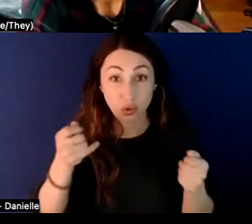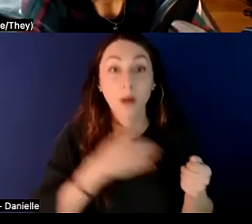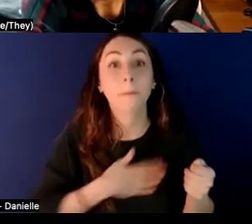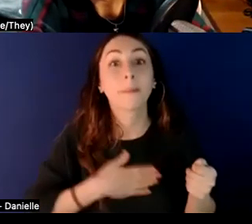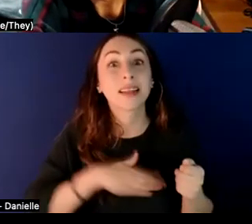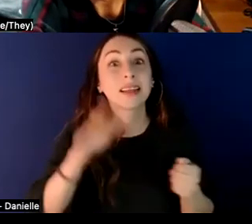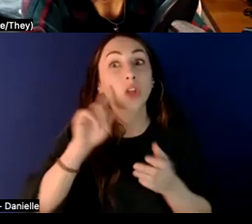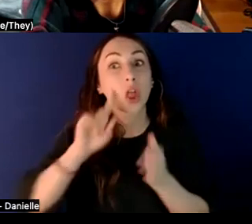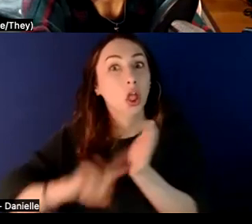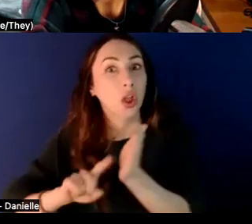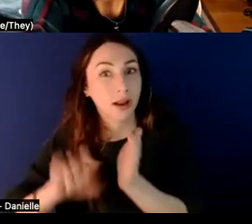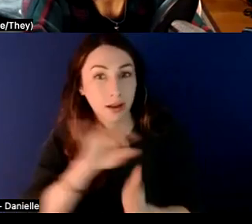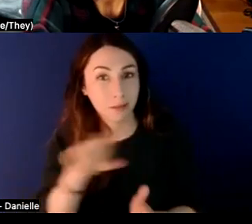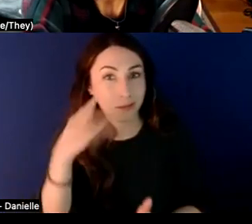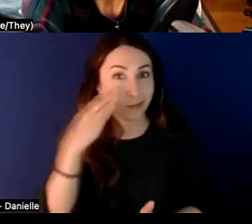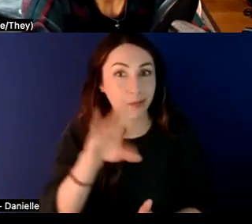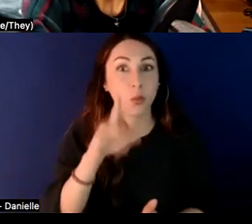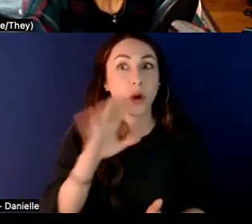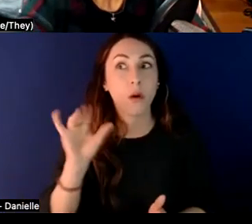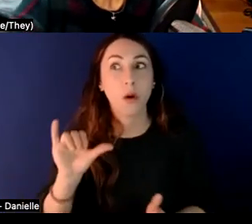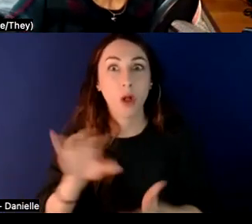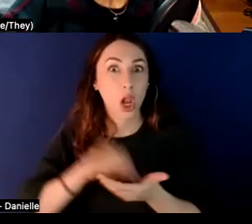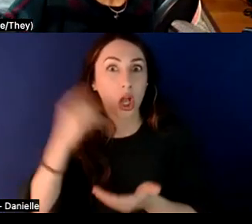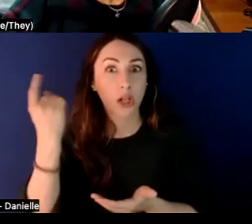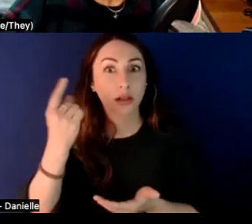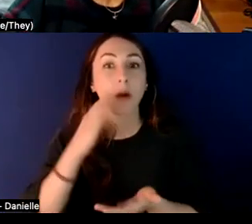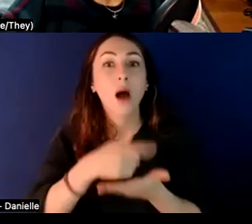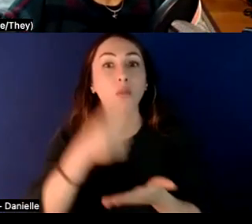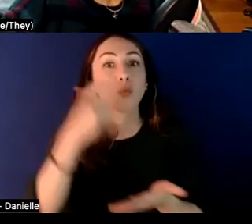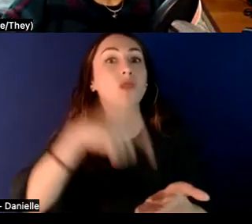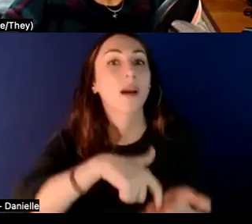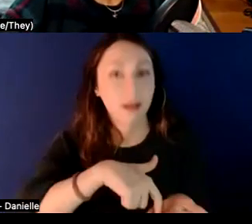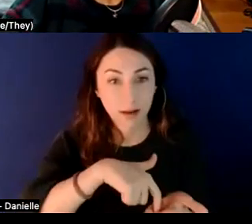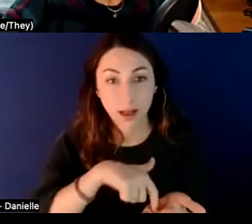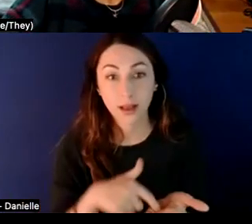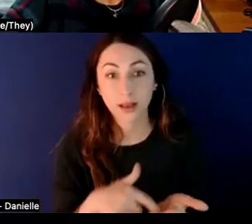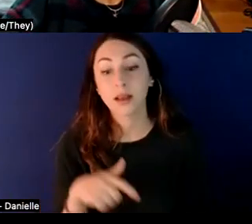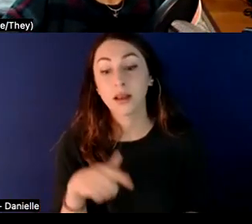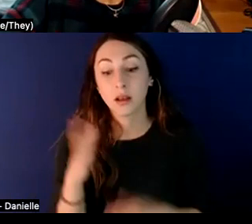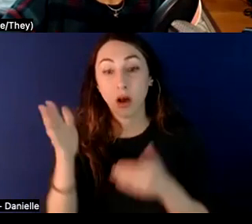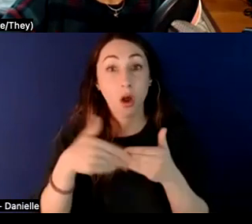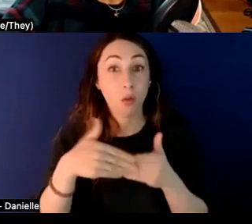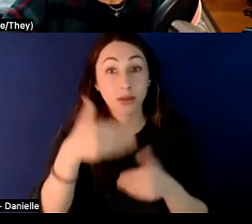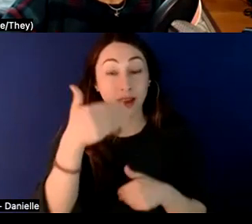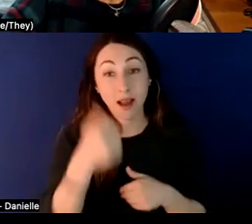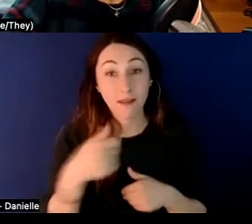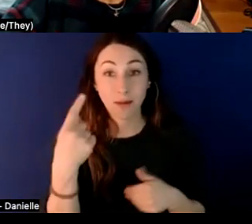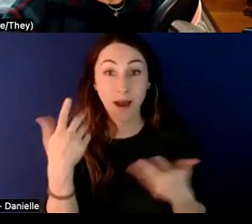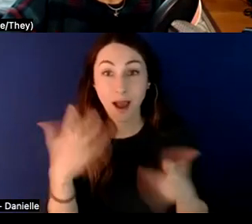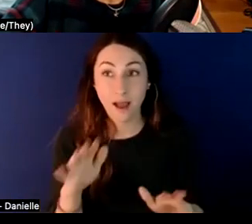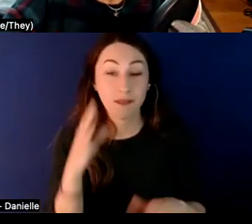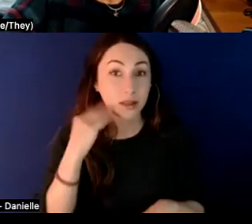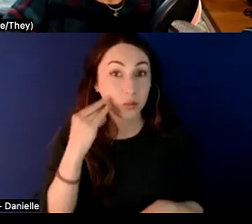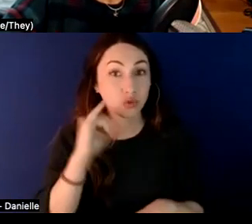be enlightened, and it will help you recognize, because I will say that I think almost everybody has